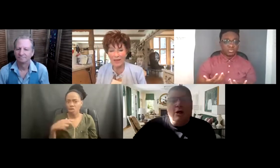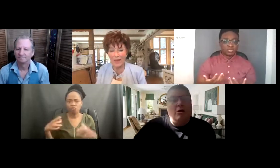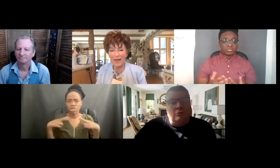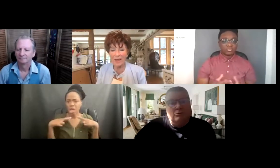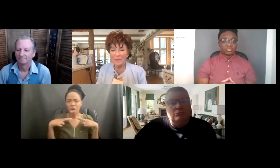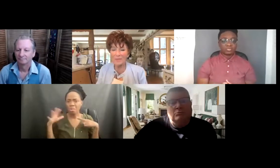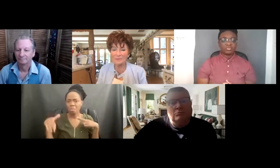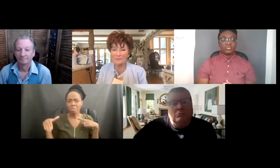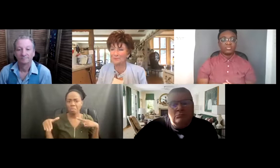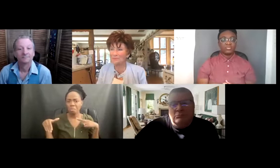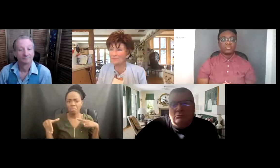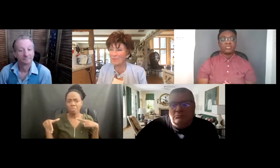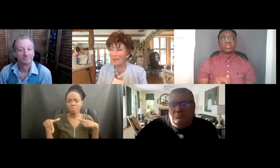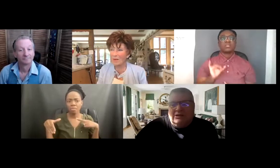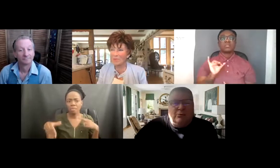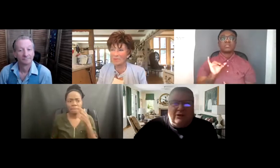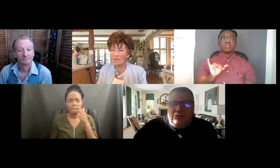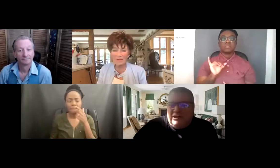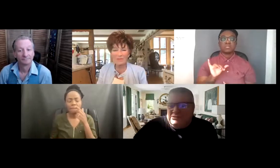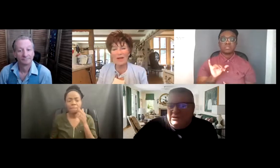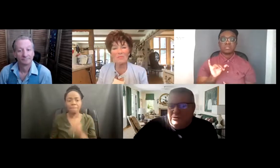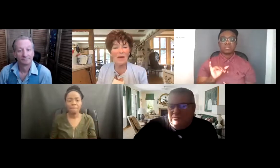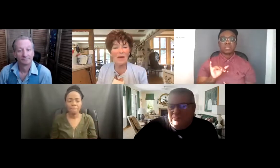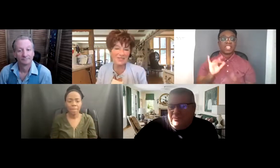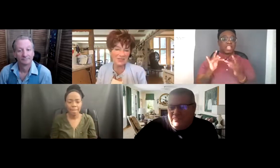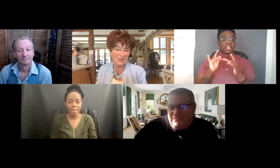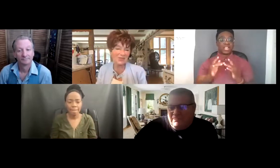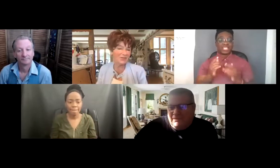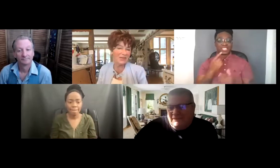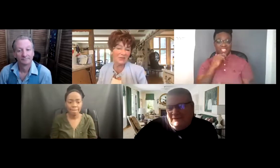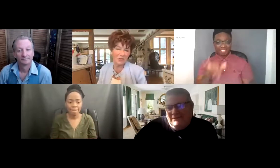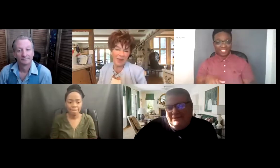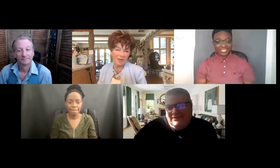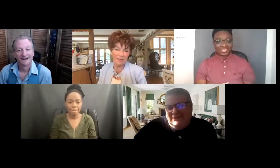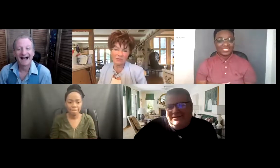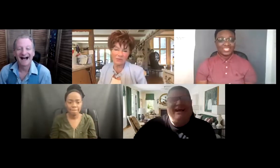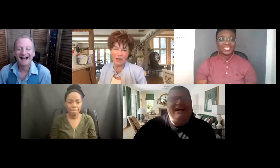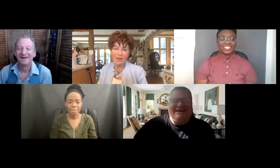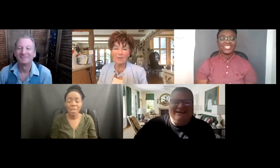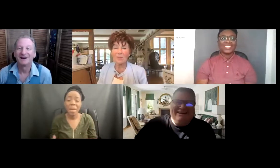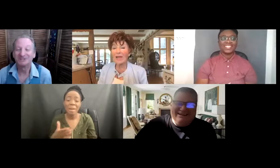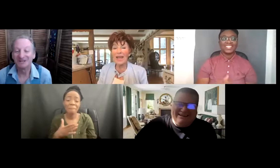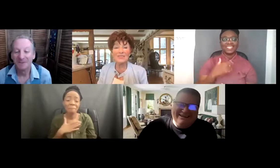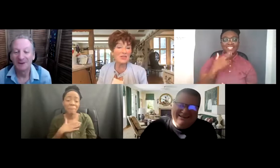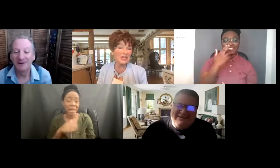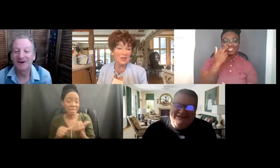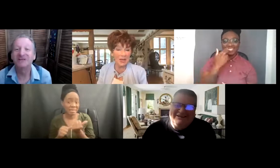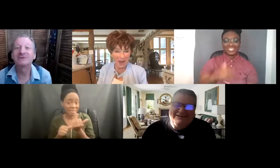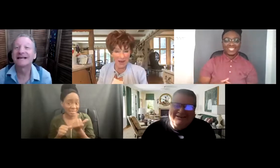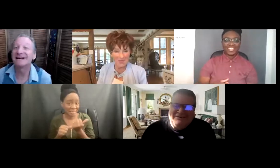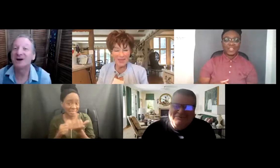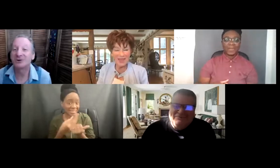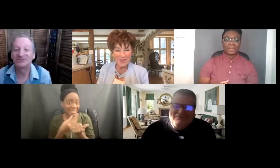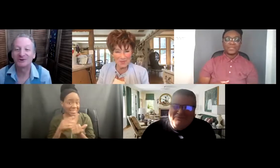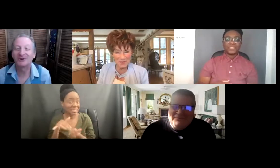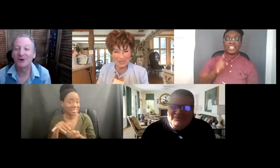acting. Oh. Yes, you have. That's what the internet says. My assistant says, yes, you have. Yes, you have. but Marion, you